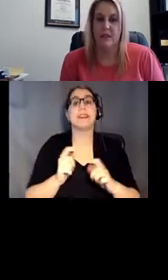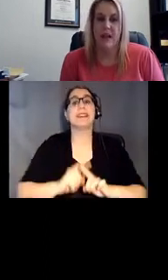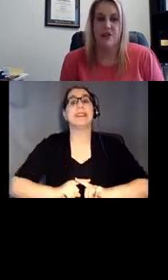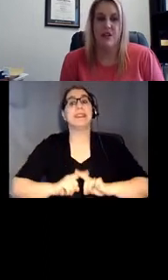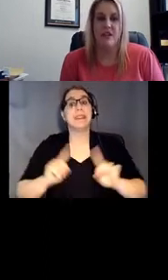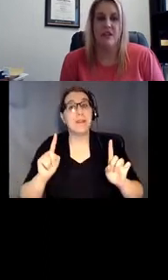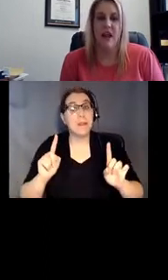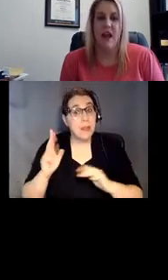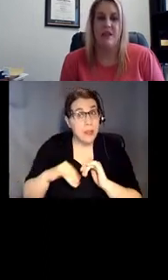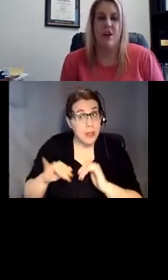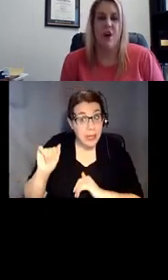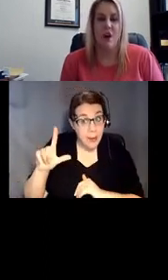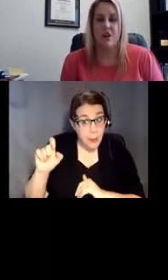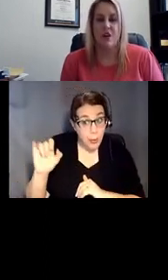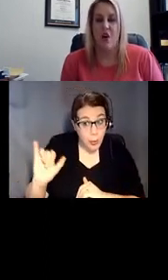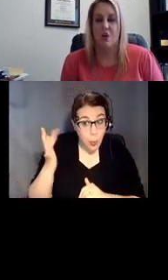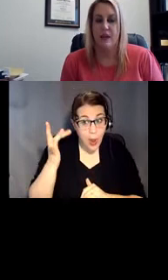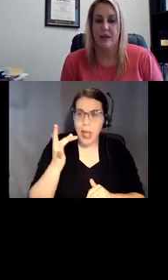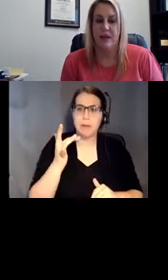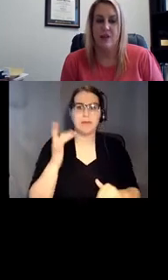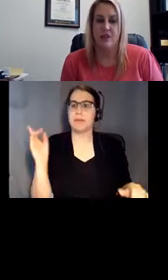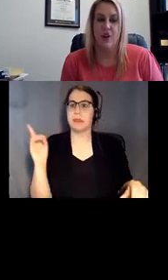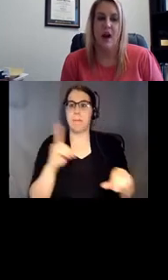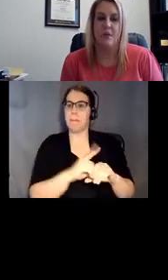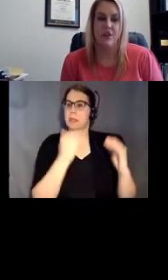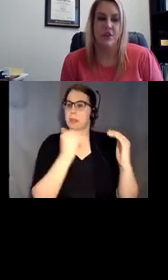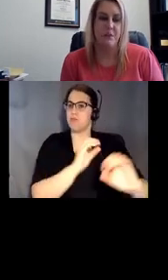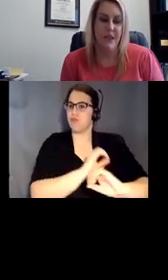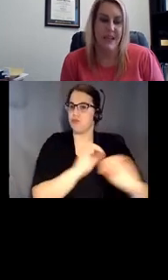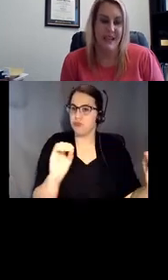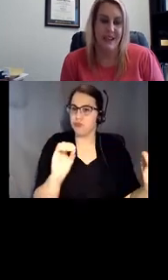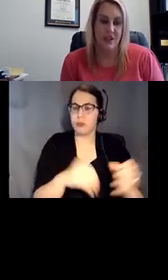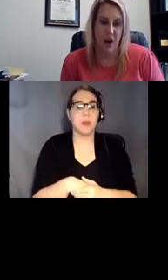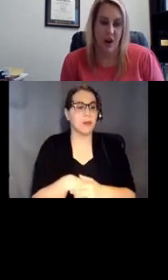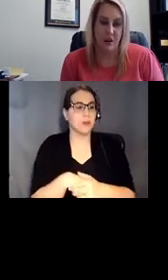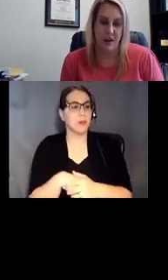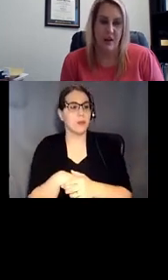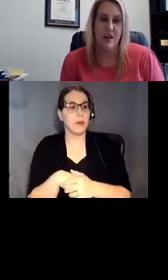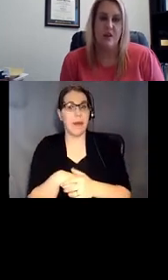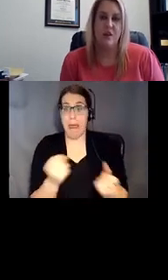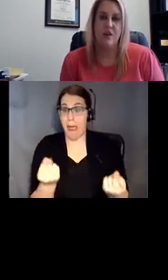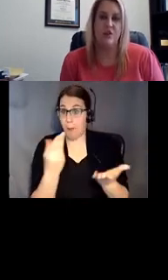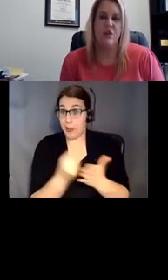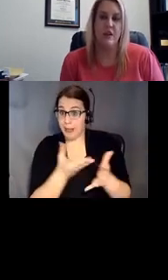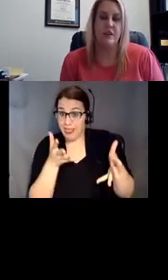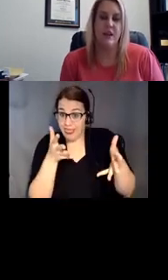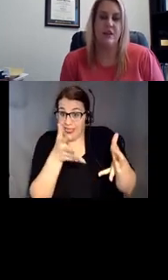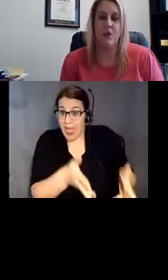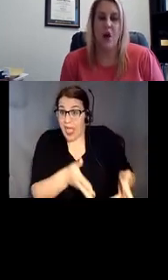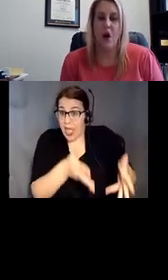deposit limitations and there are no limitations for how much can be in the trust. So the trust can